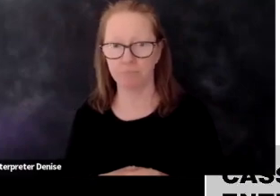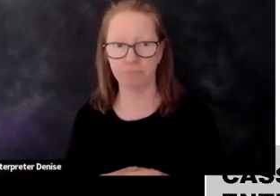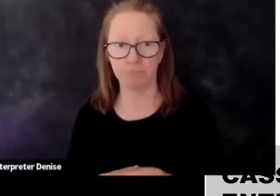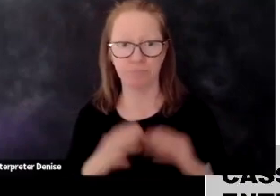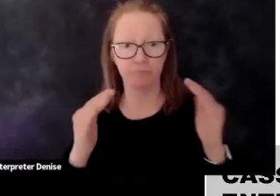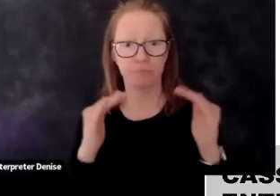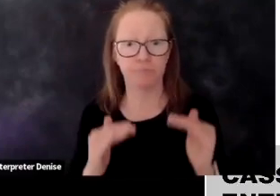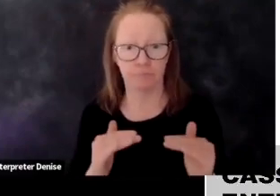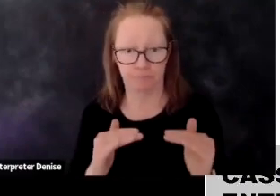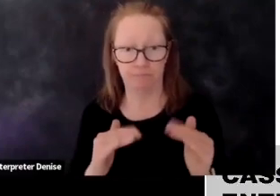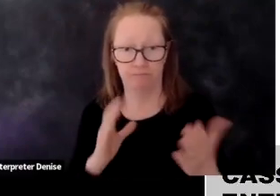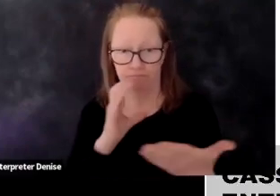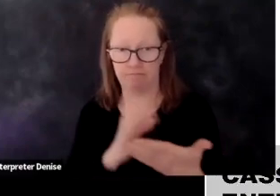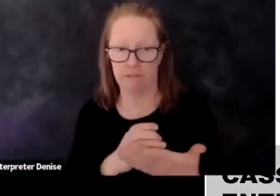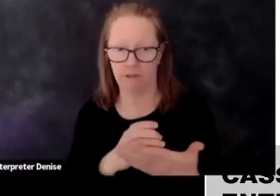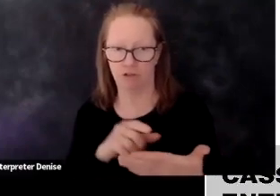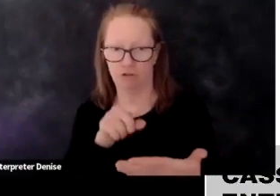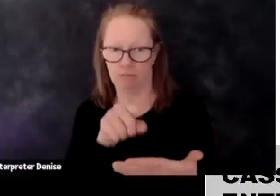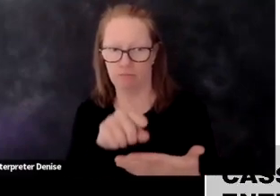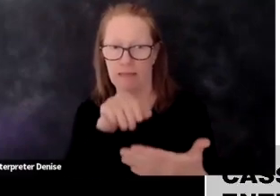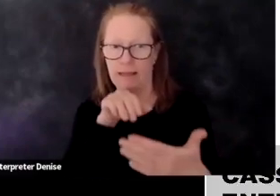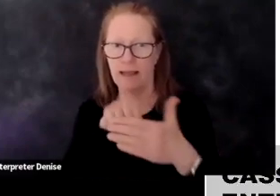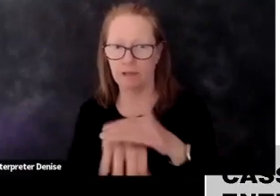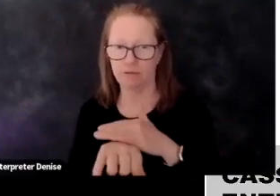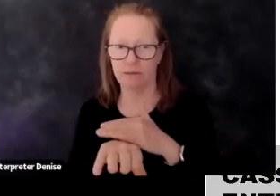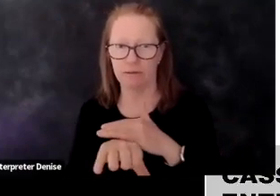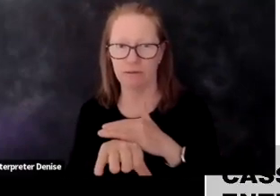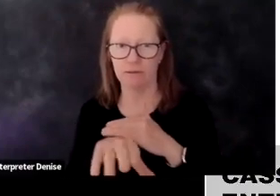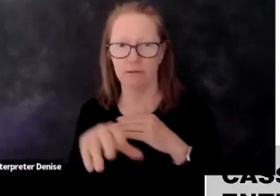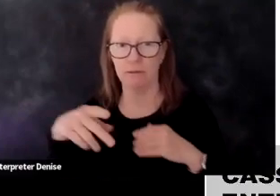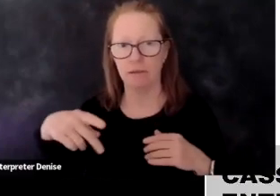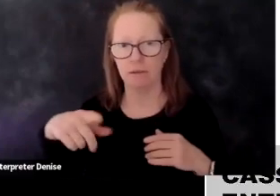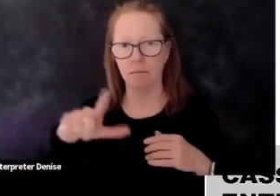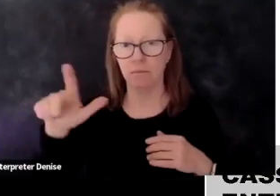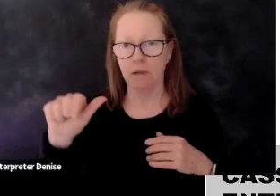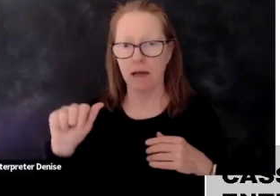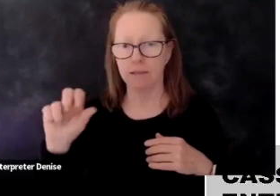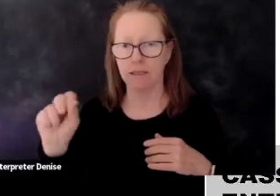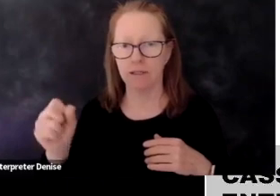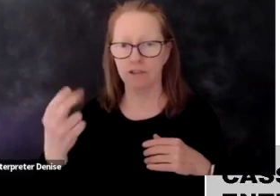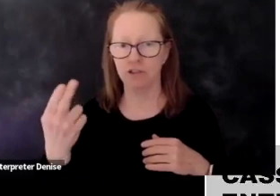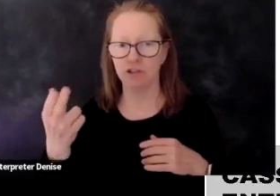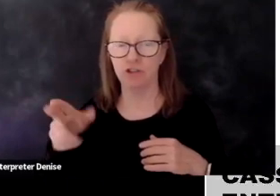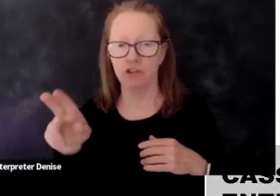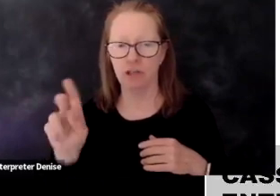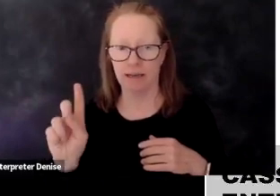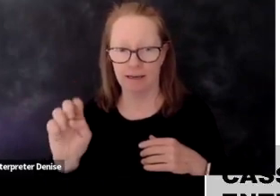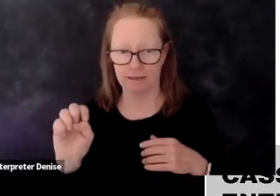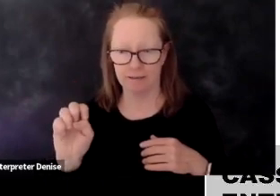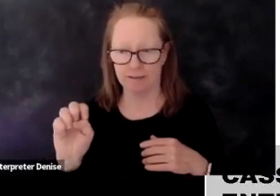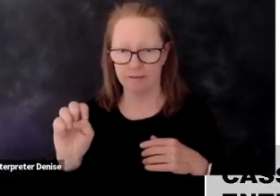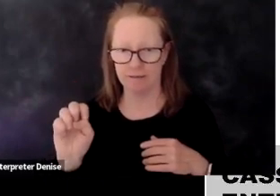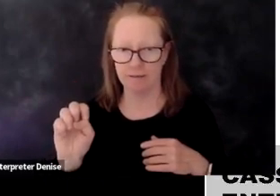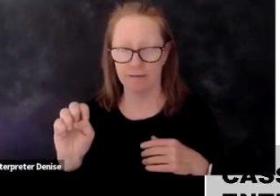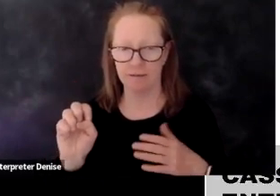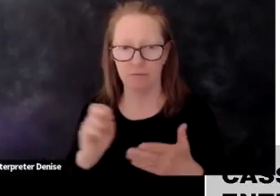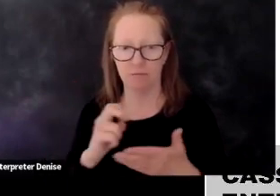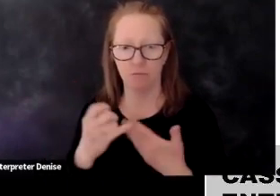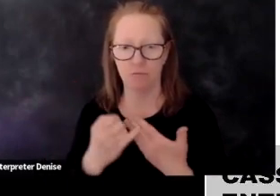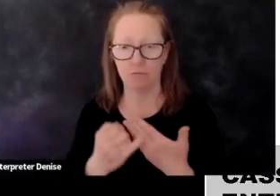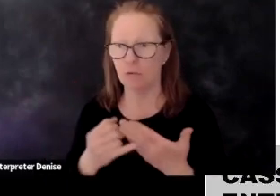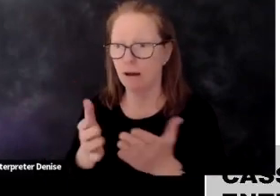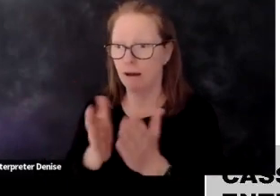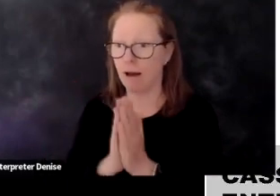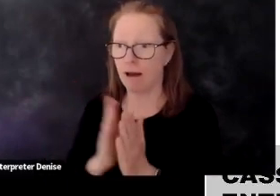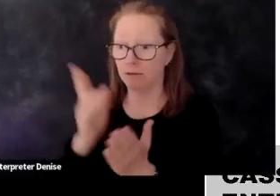entrance plaza shade project. And again, one of the reasons I think I asked that you download the spray deck